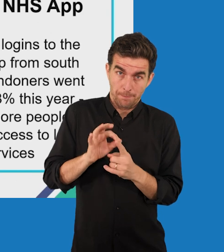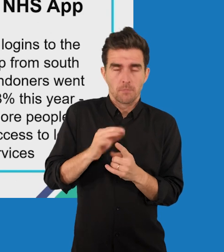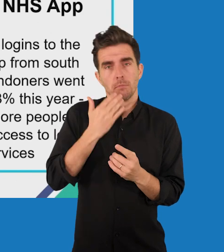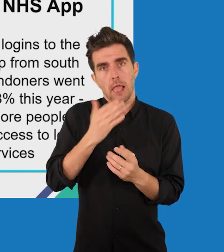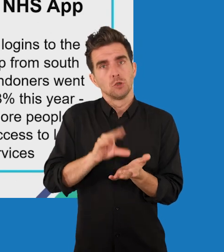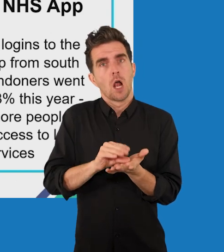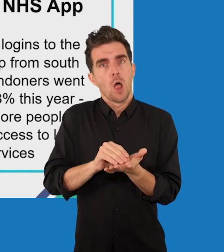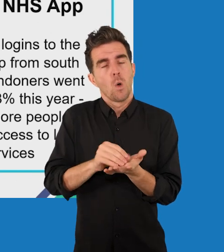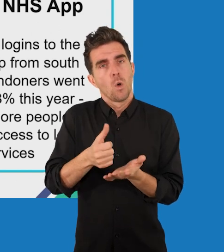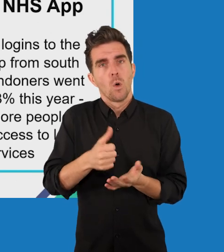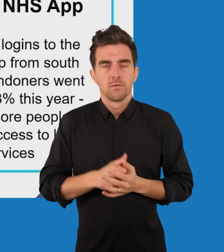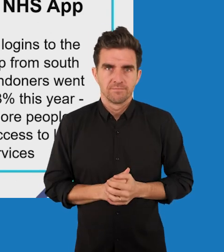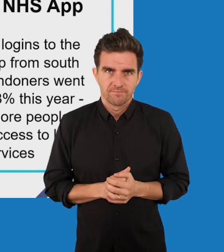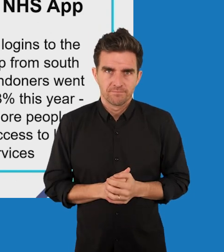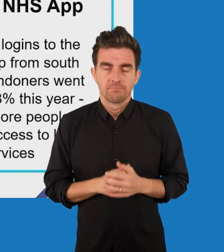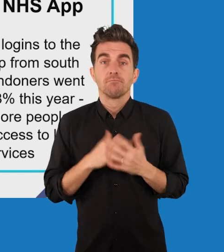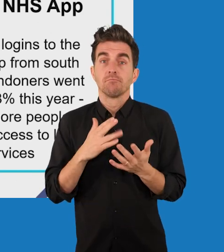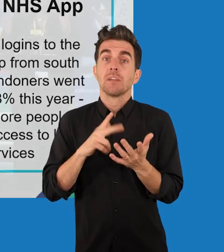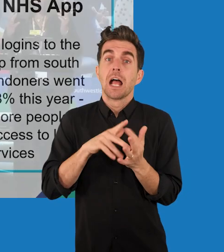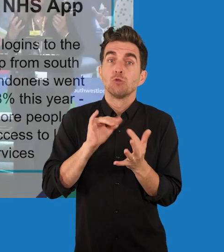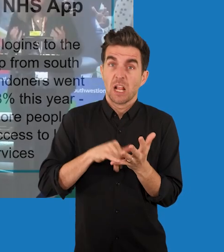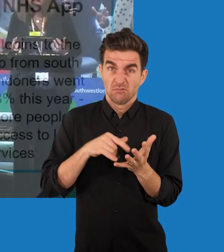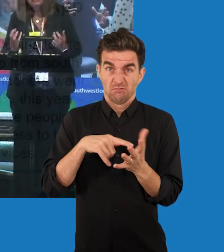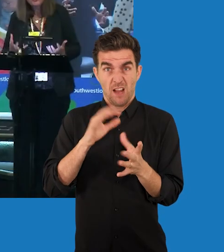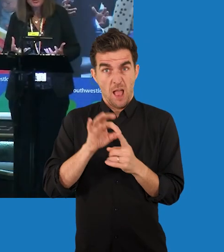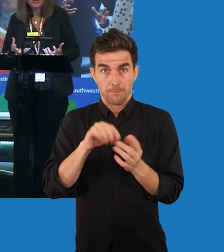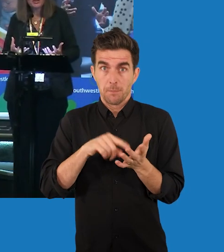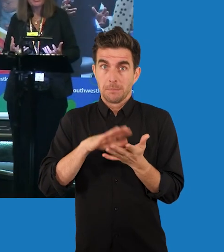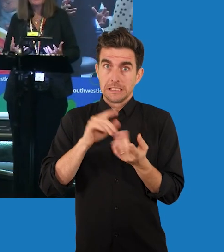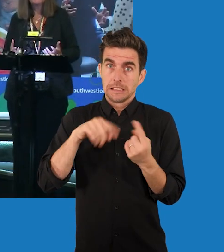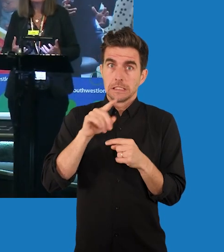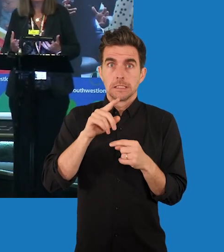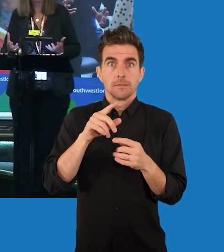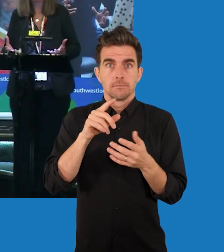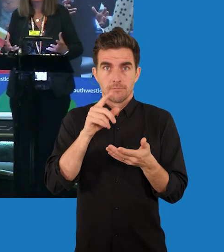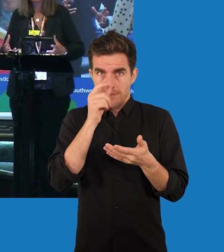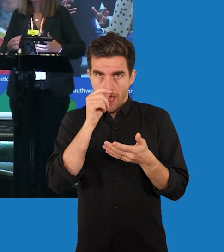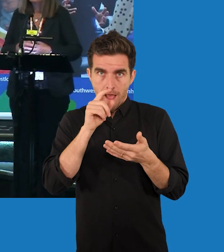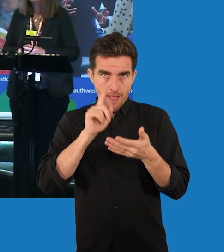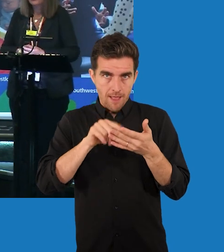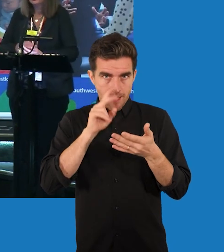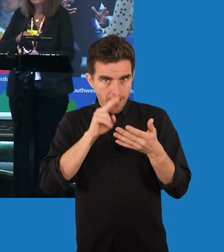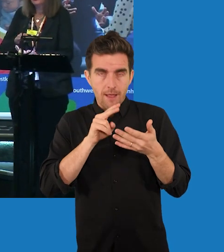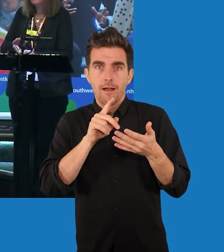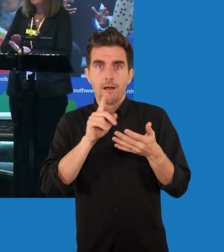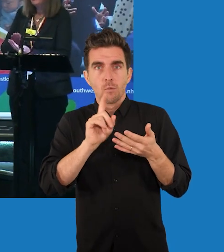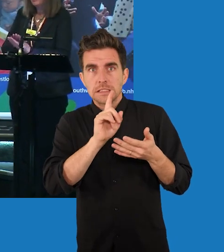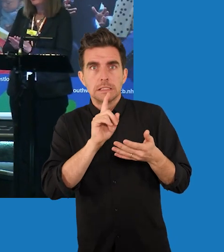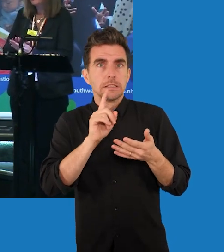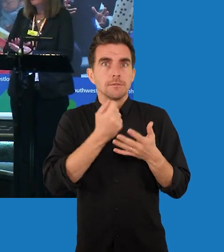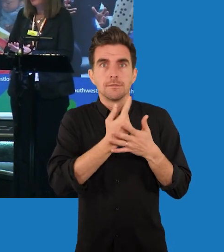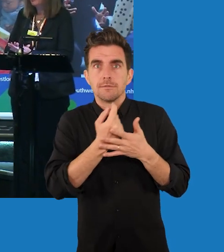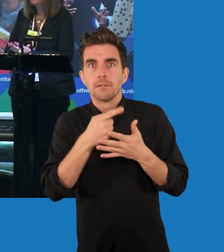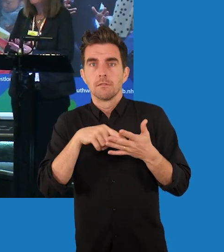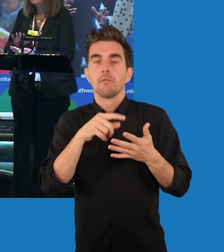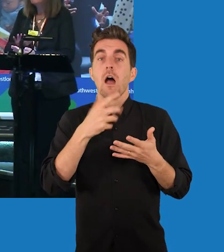the NHS app and you haven't downloaded it, please do. What the NHS app also does is it allows those that can't actually